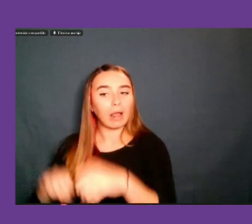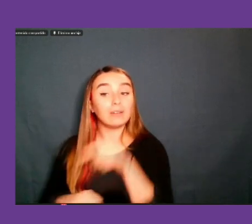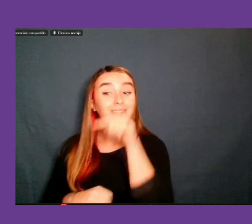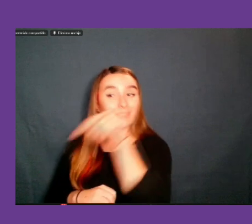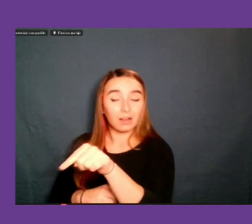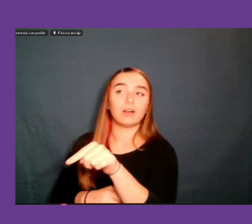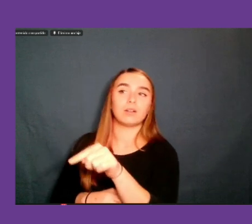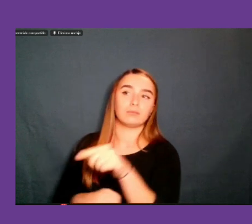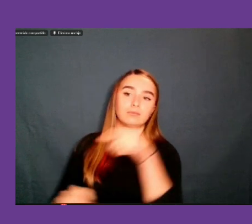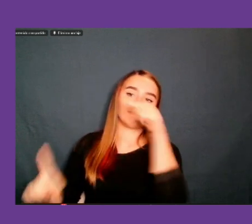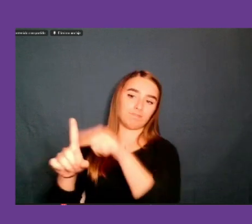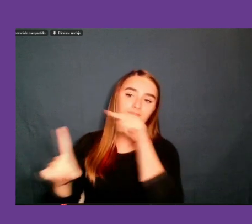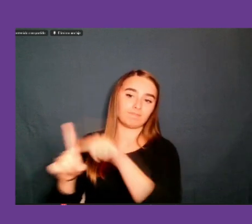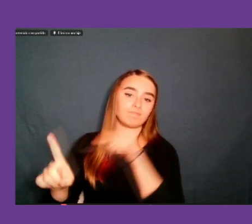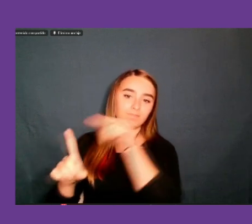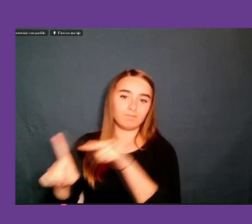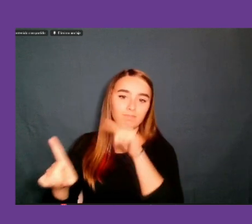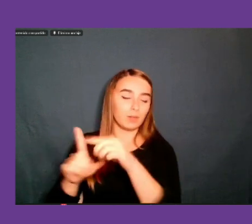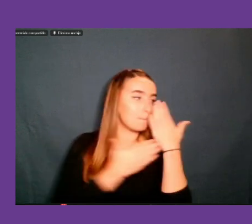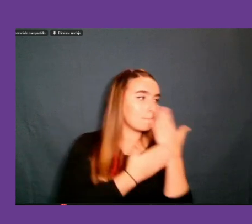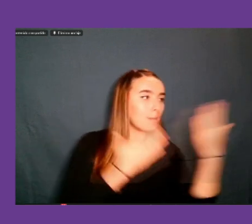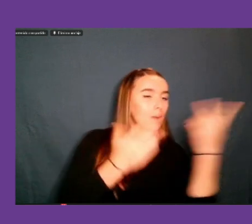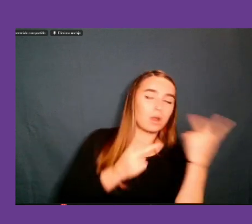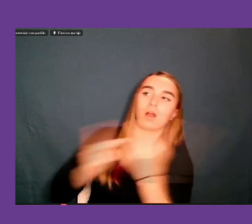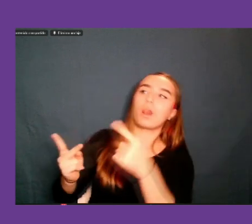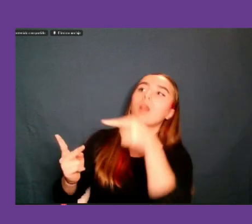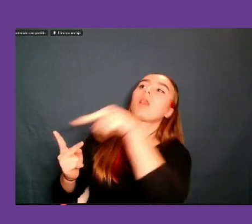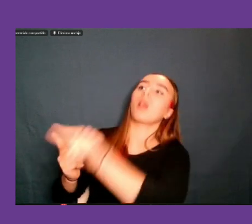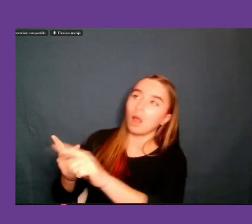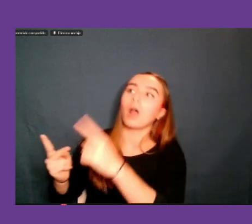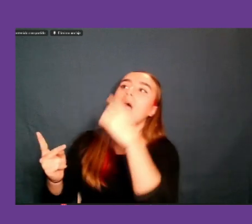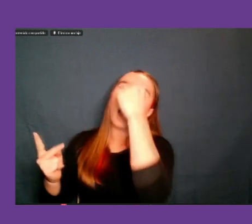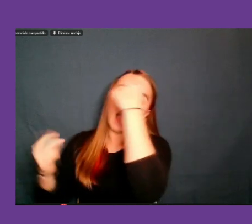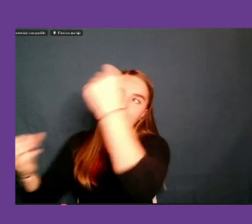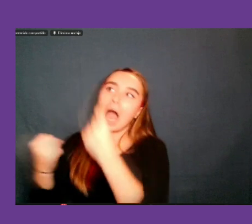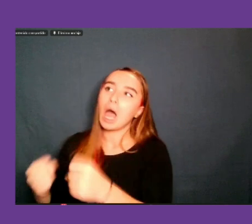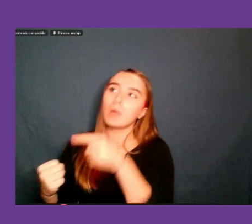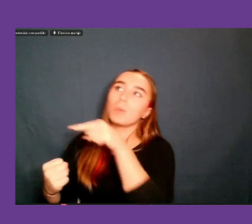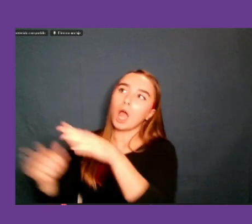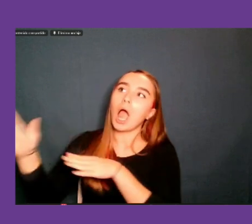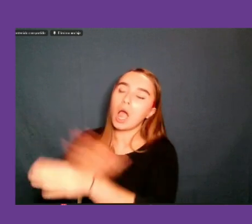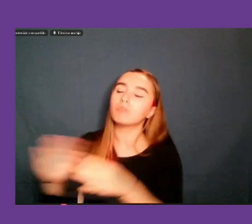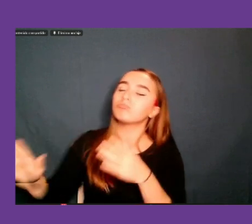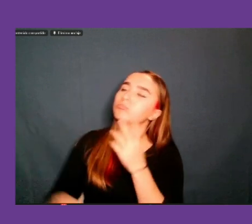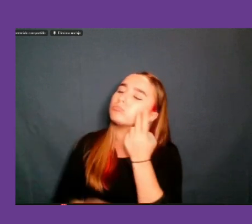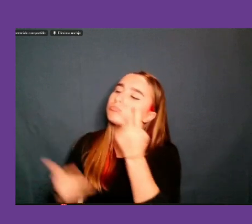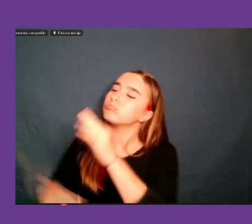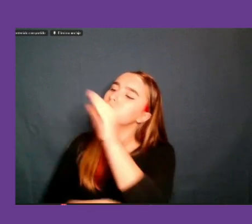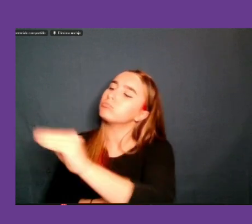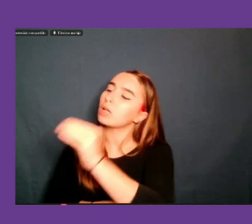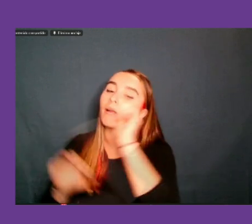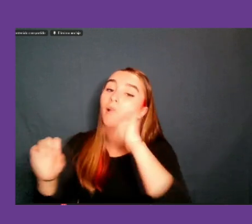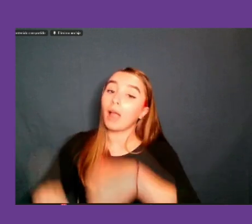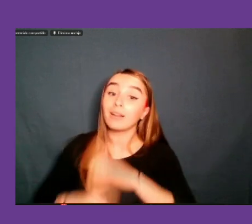go-to public body for all the expertise related to accessibility, and can be the body that